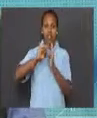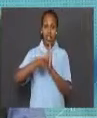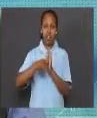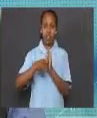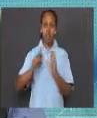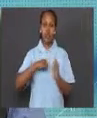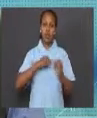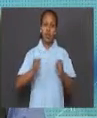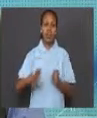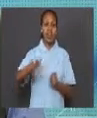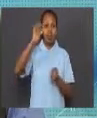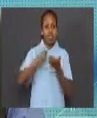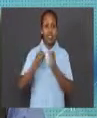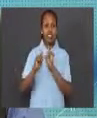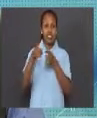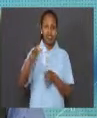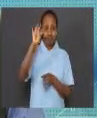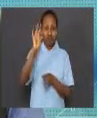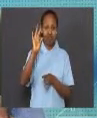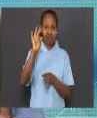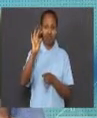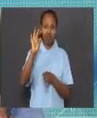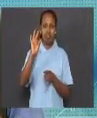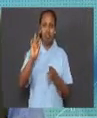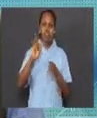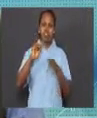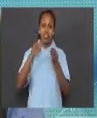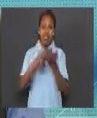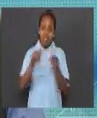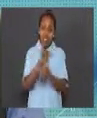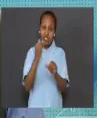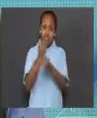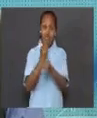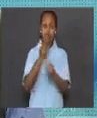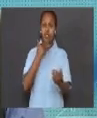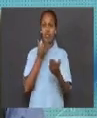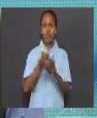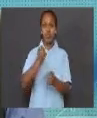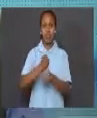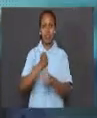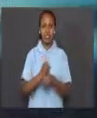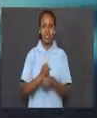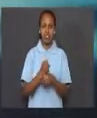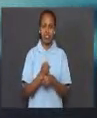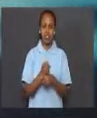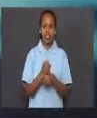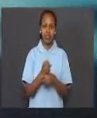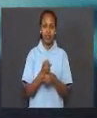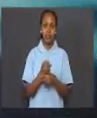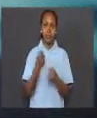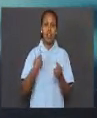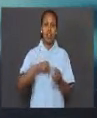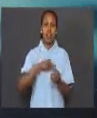Were you able to find the answer, students? If so, excellent work. As